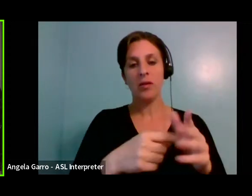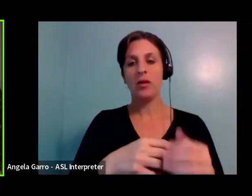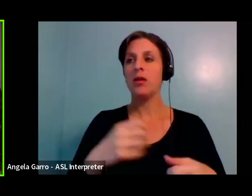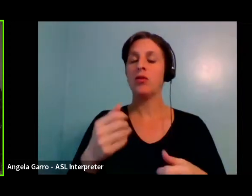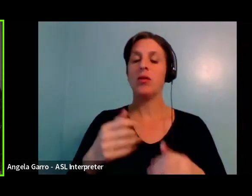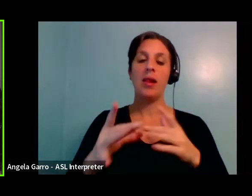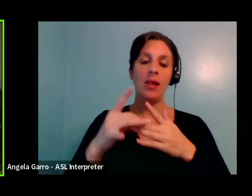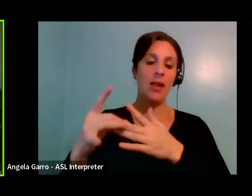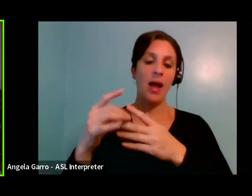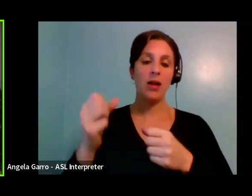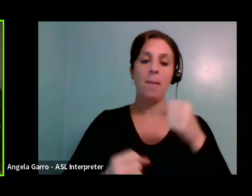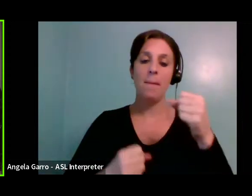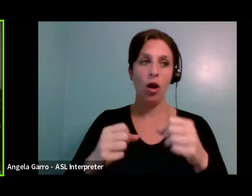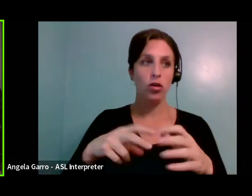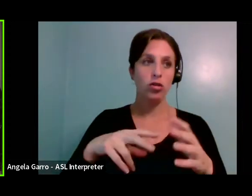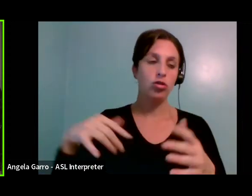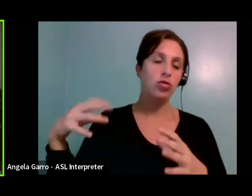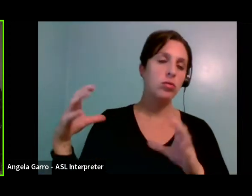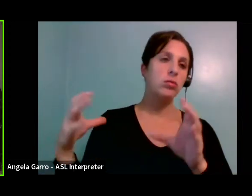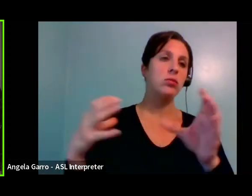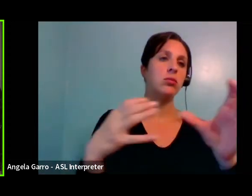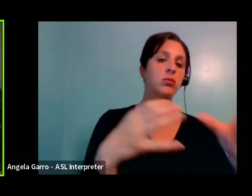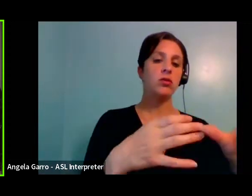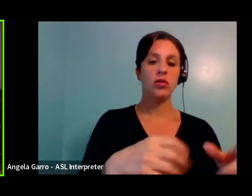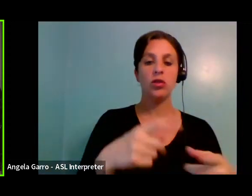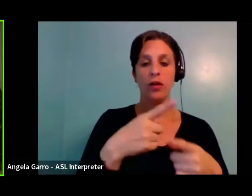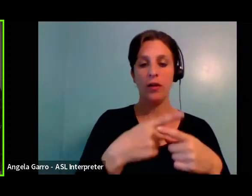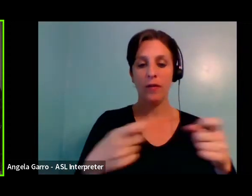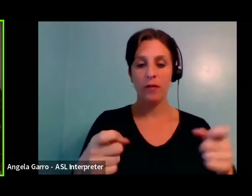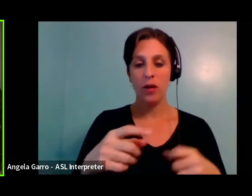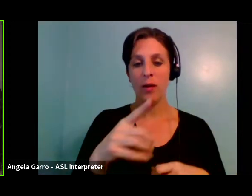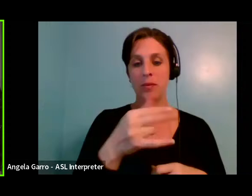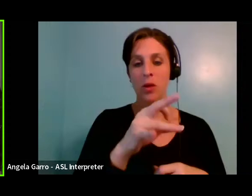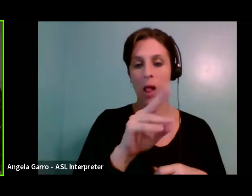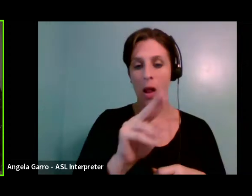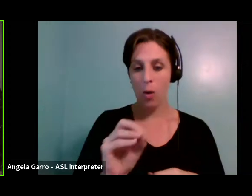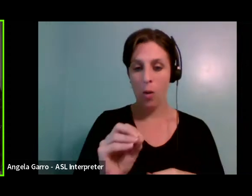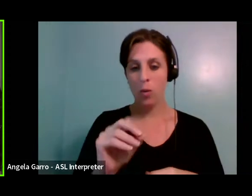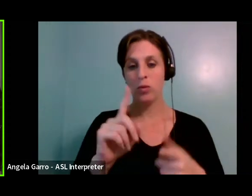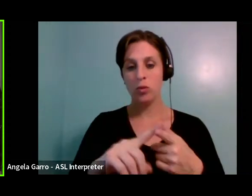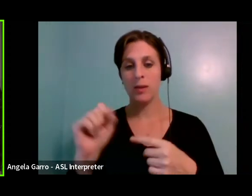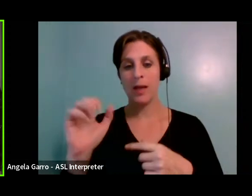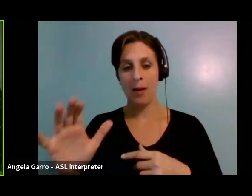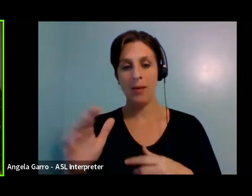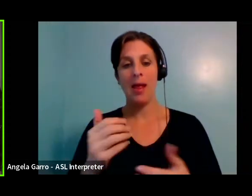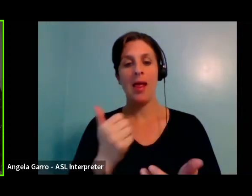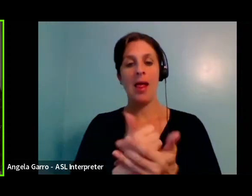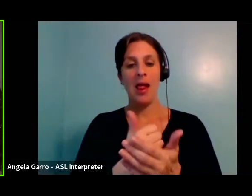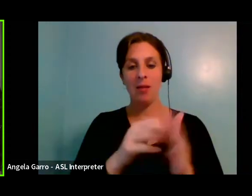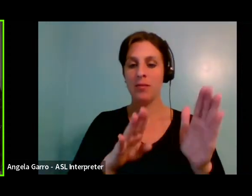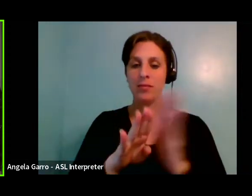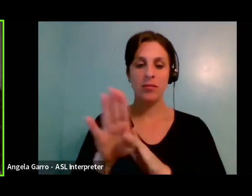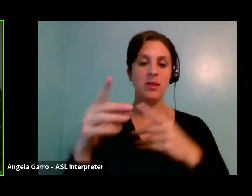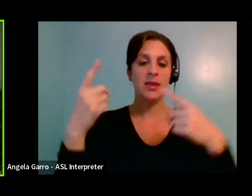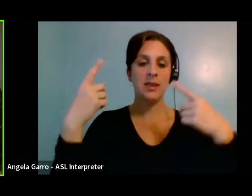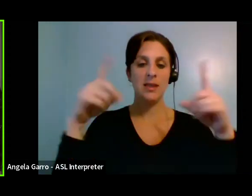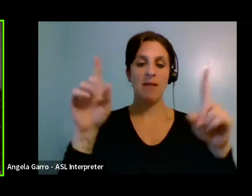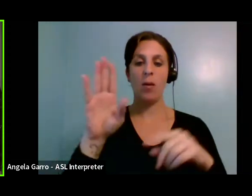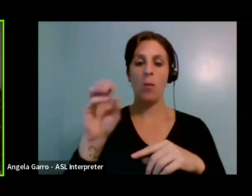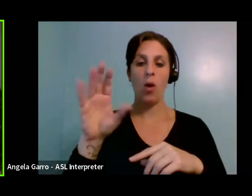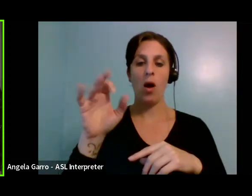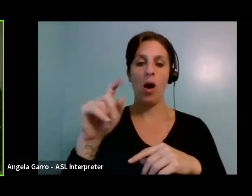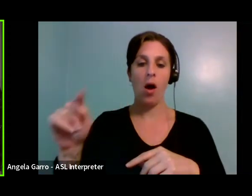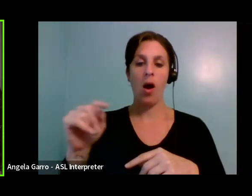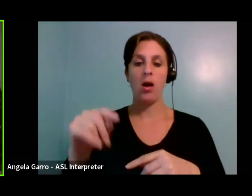from Delano to Sacramento in 1966 and helped launch a successful boycott of grapes that